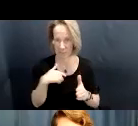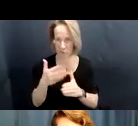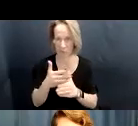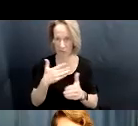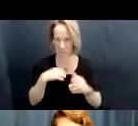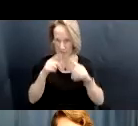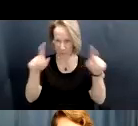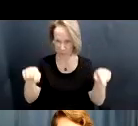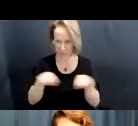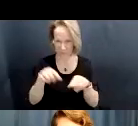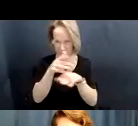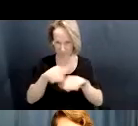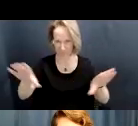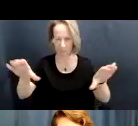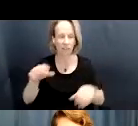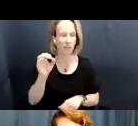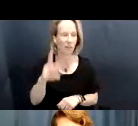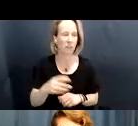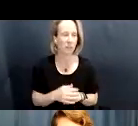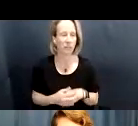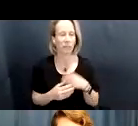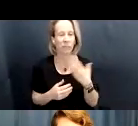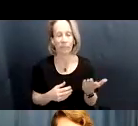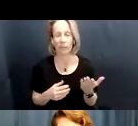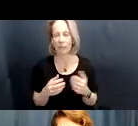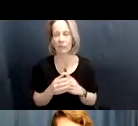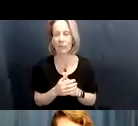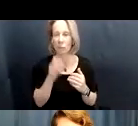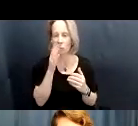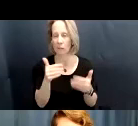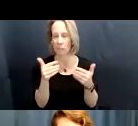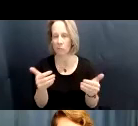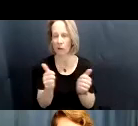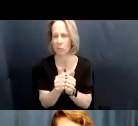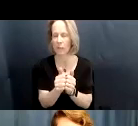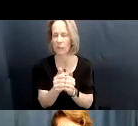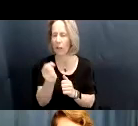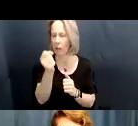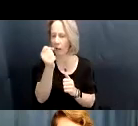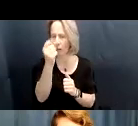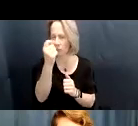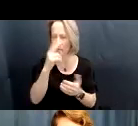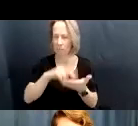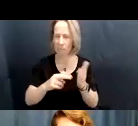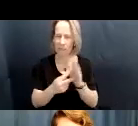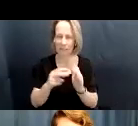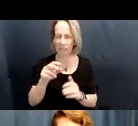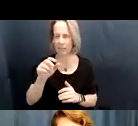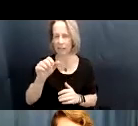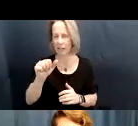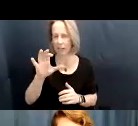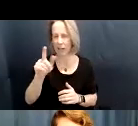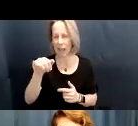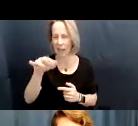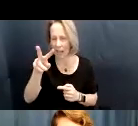Awesome. So now we're going to move on to understanding what active listening looks like in the virtual